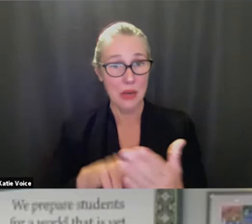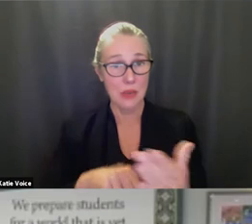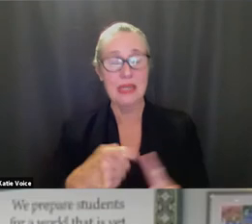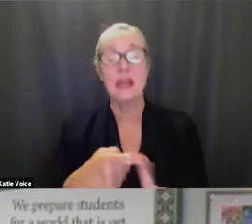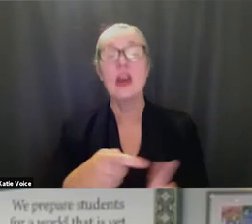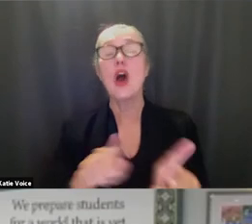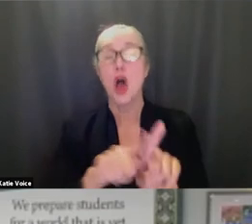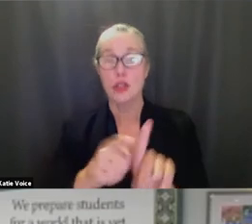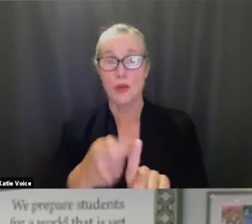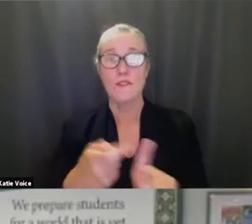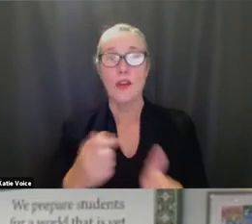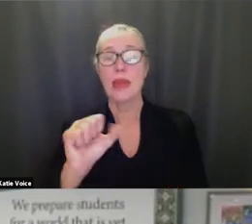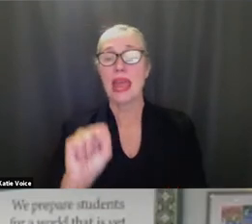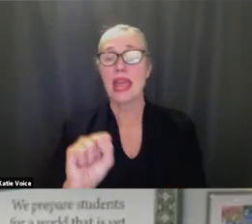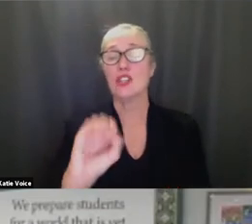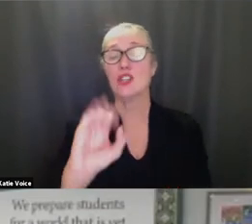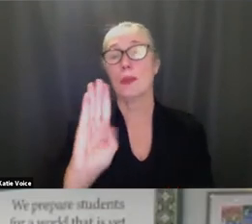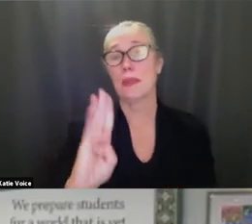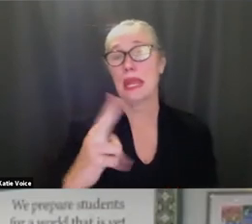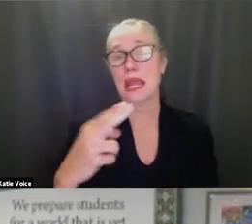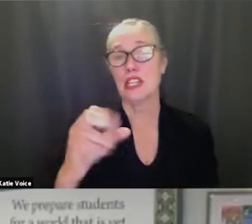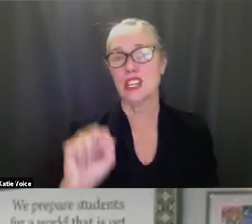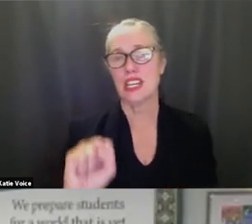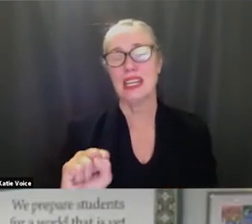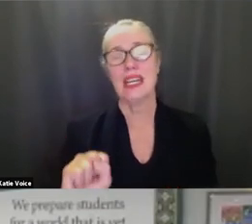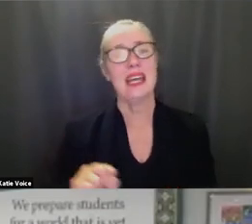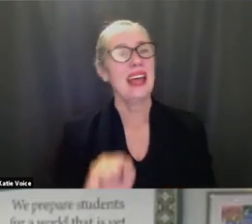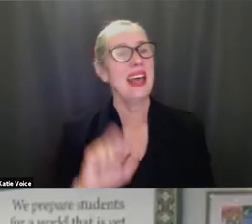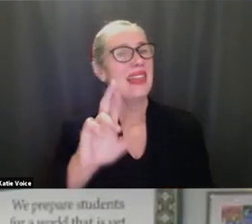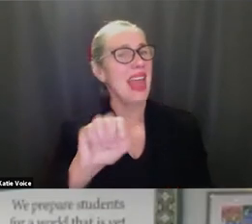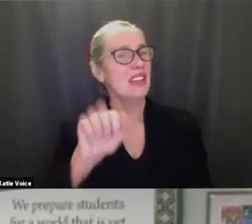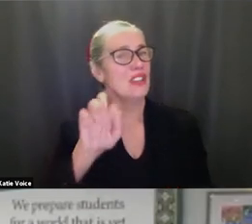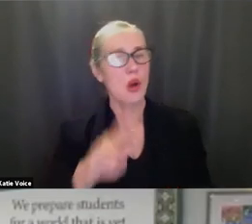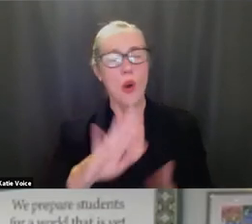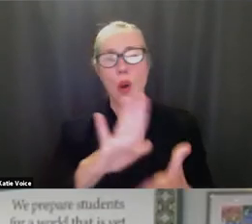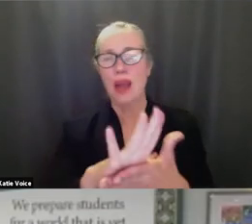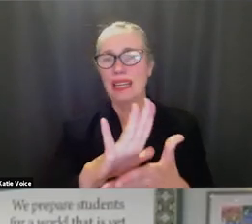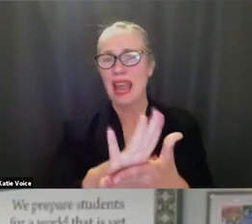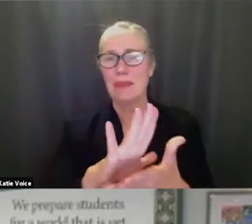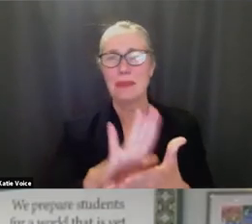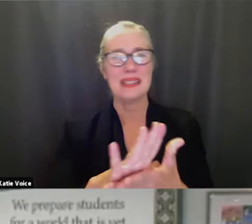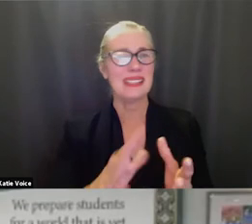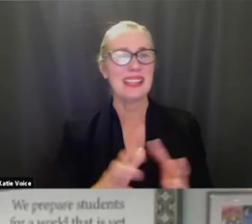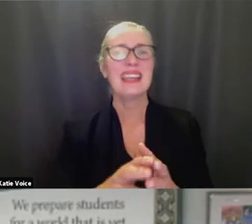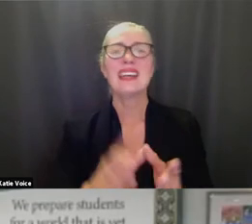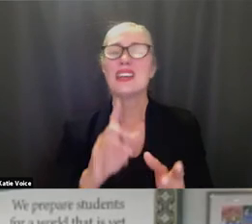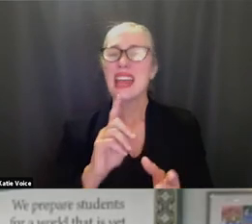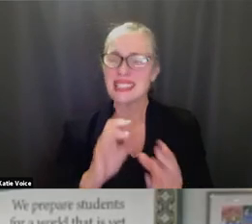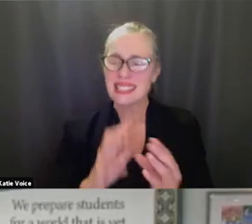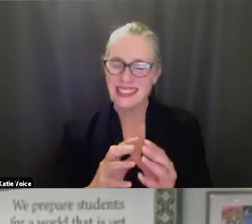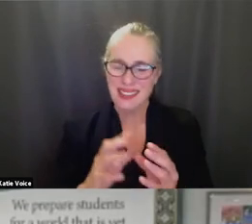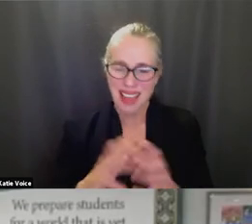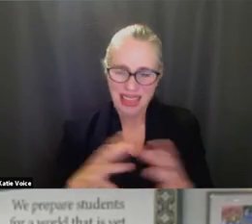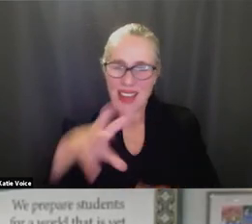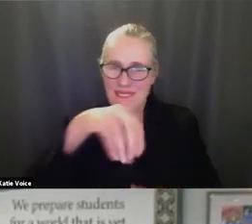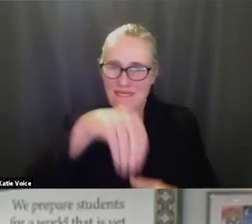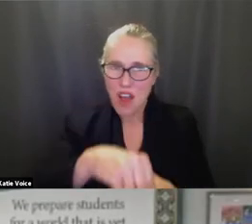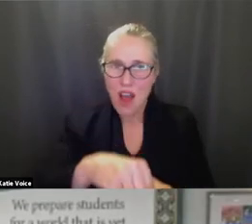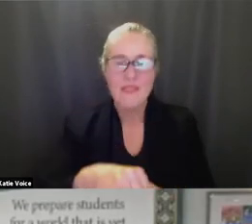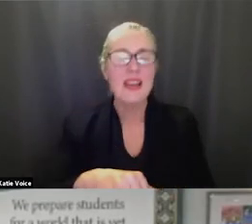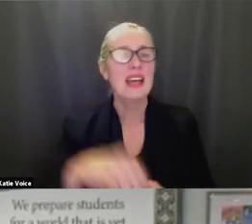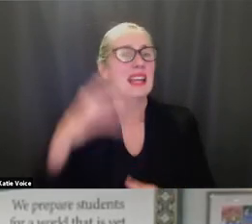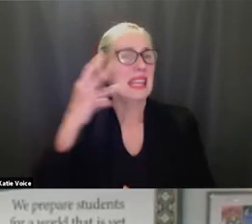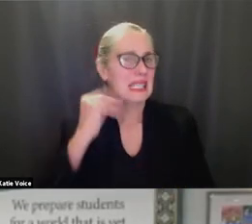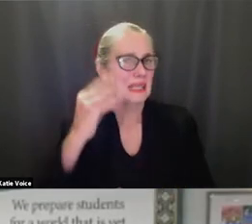an sbhs student mistrust of sros on school campuses has much to do with our experiences that students have faced in their